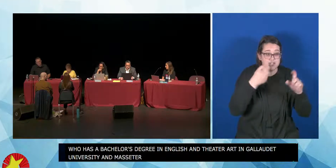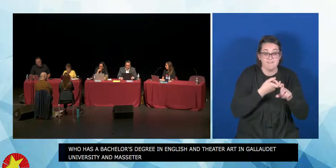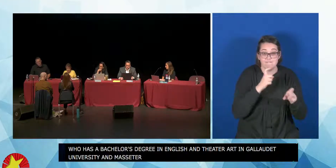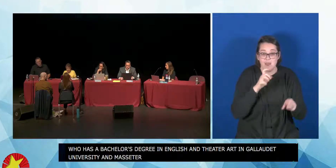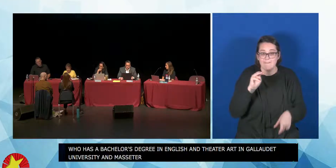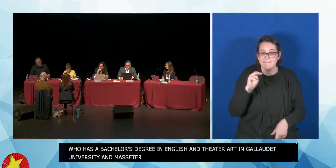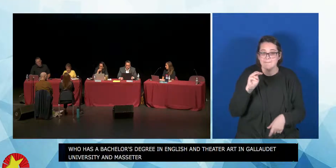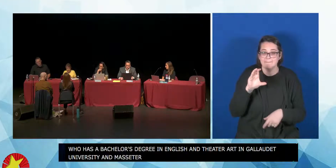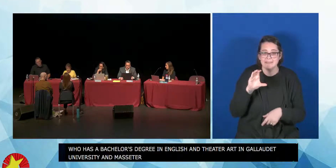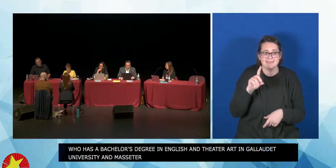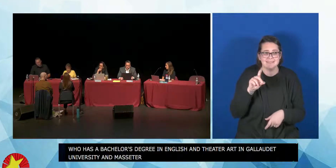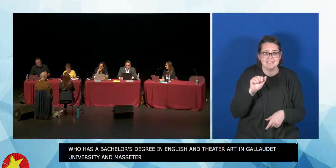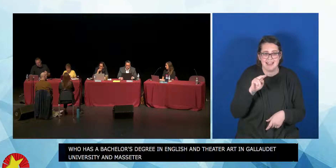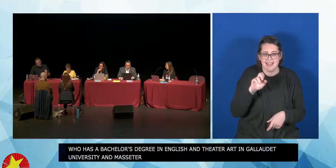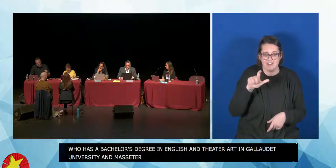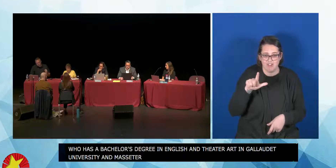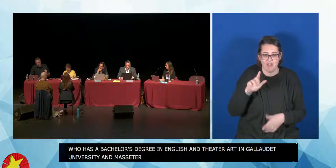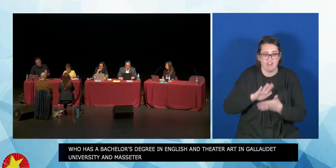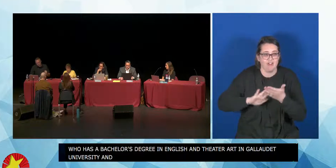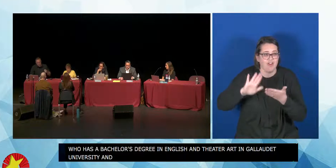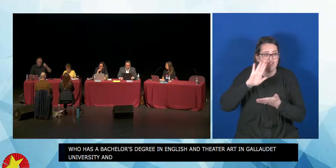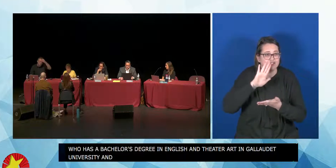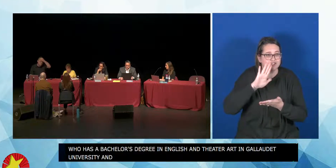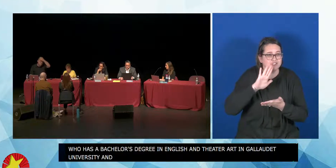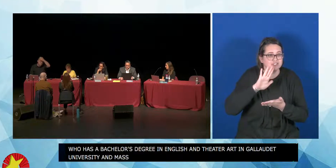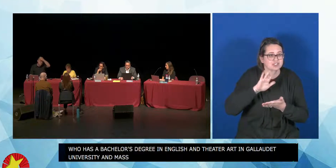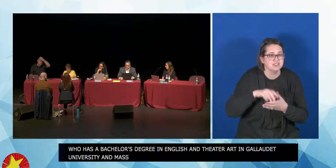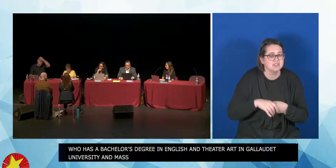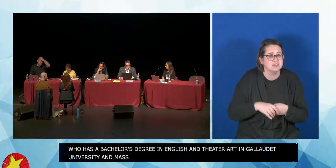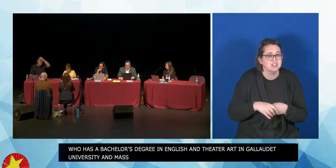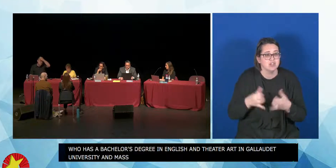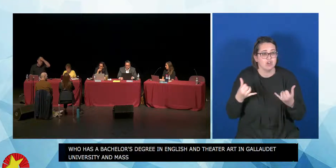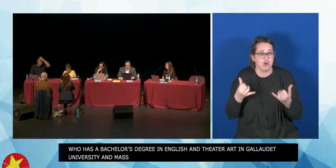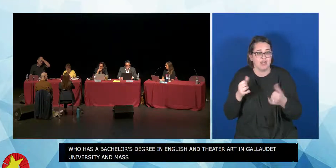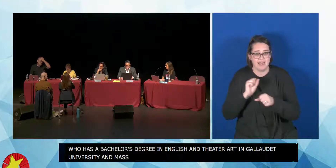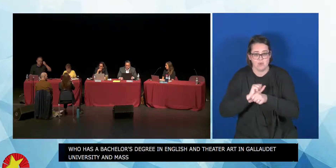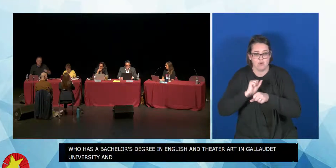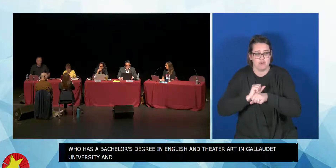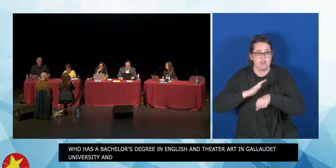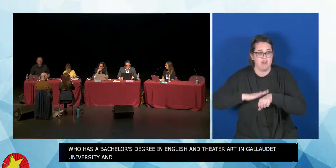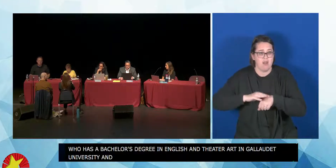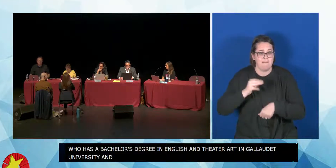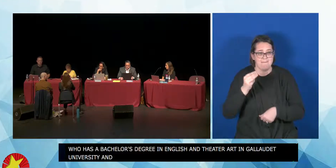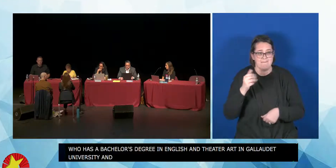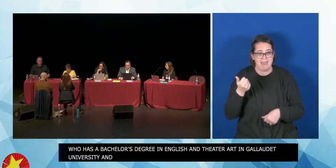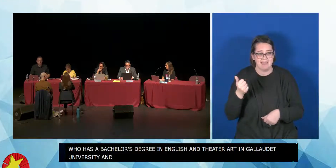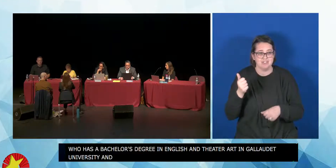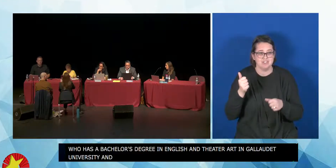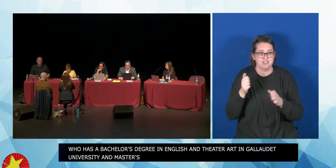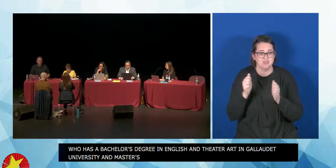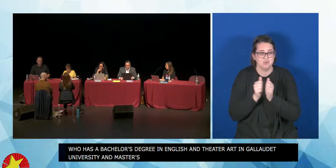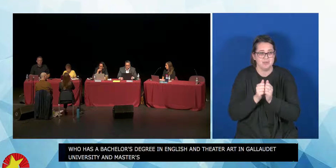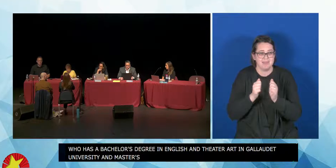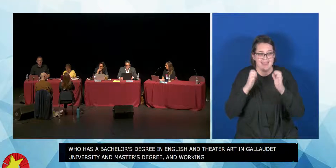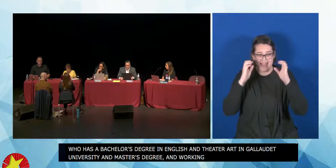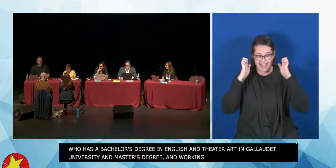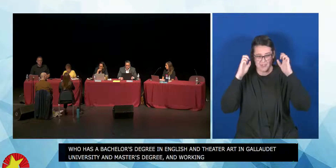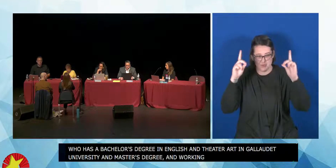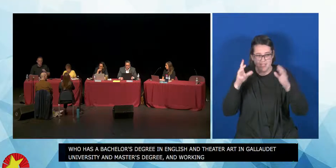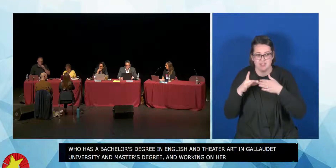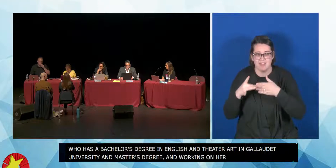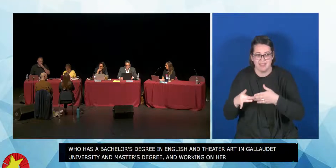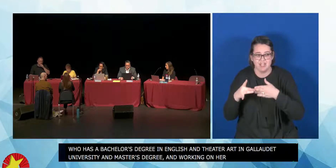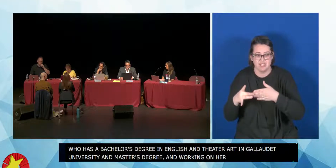College. She is currently working on her master's in education leadership from Arizona